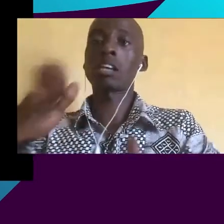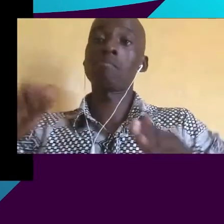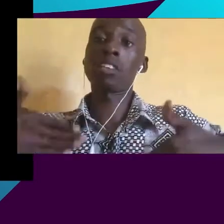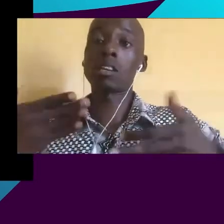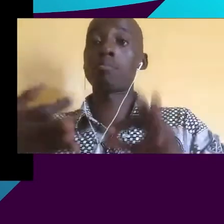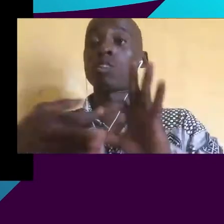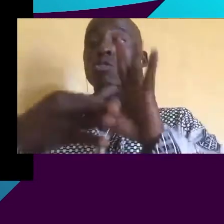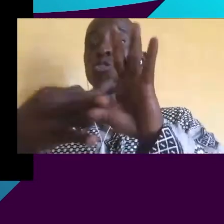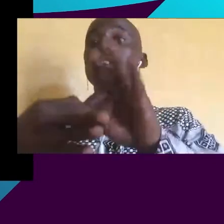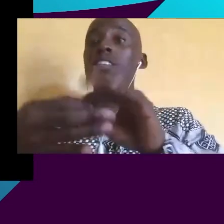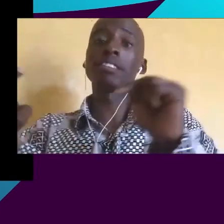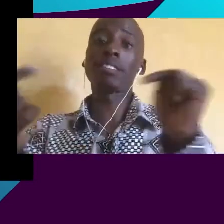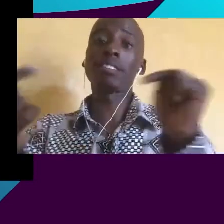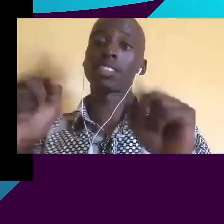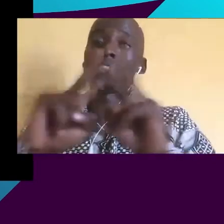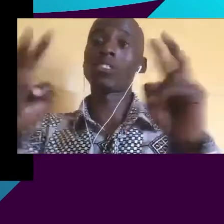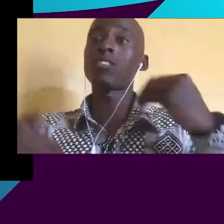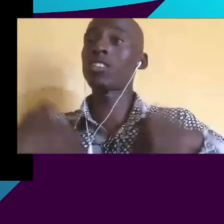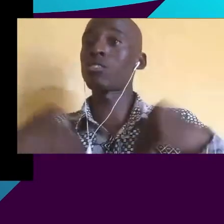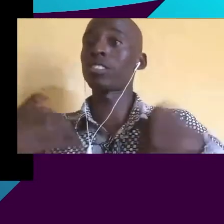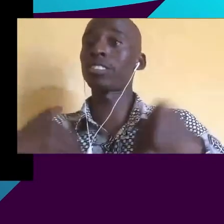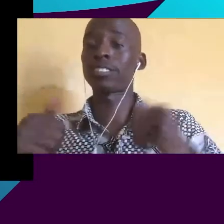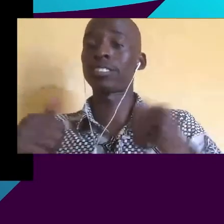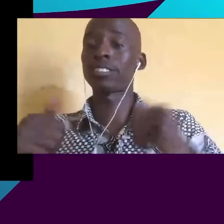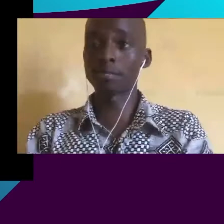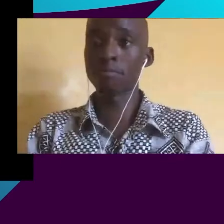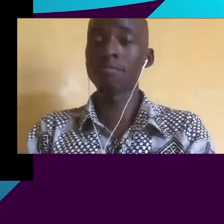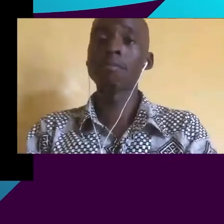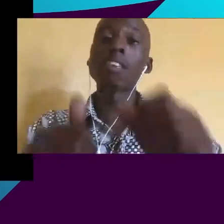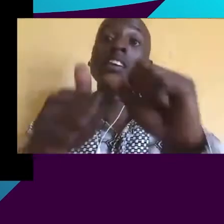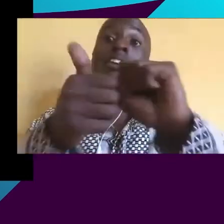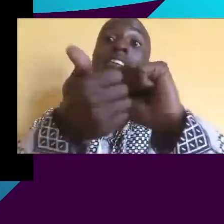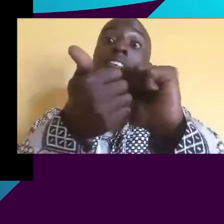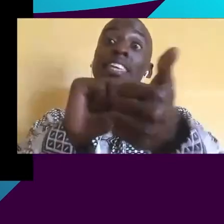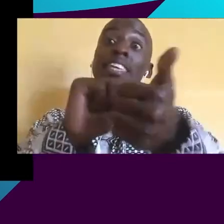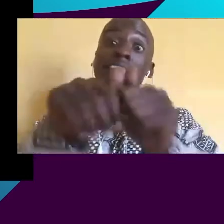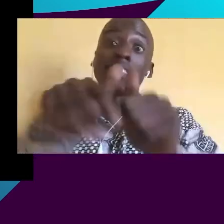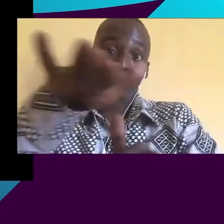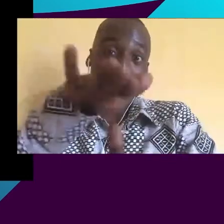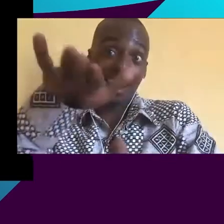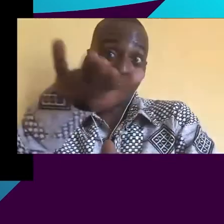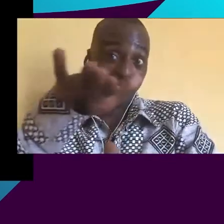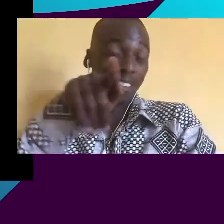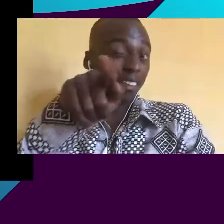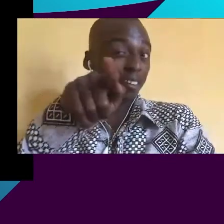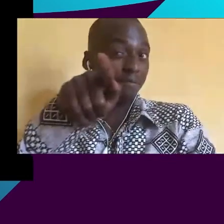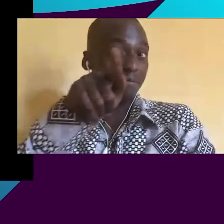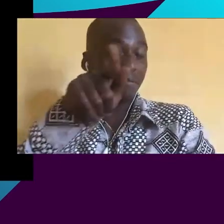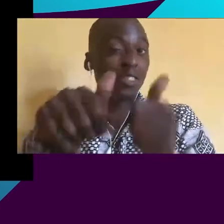interesting. Of course, games and sports is an area that has been...